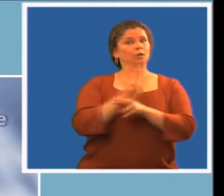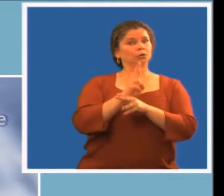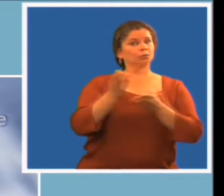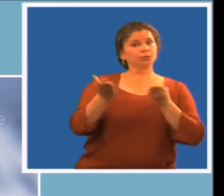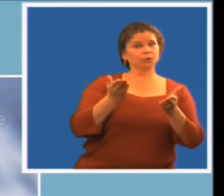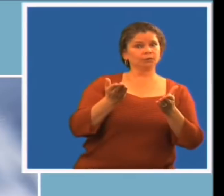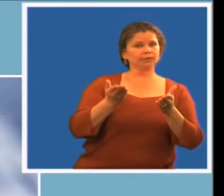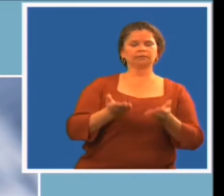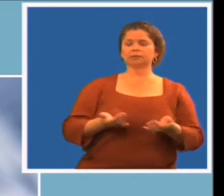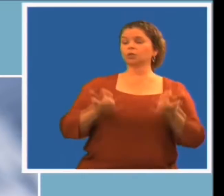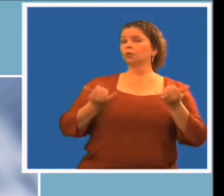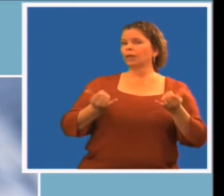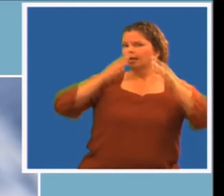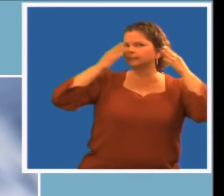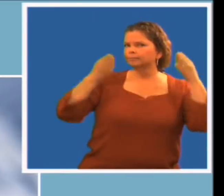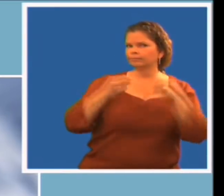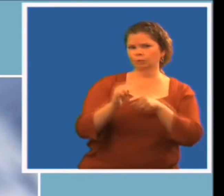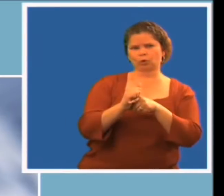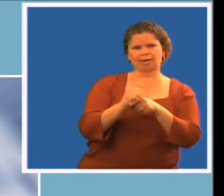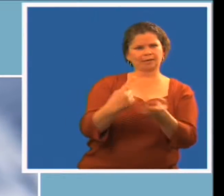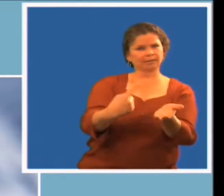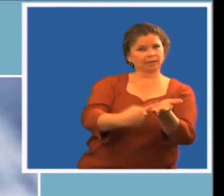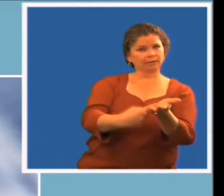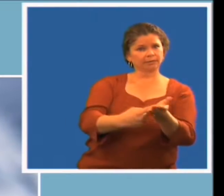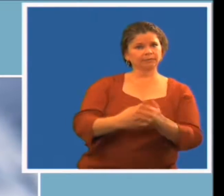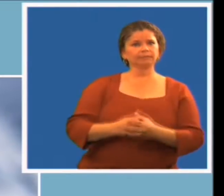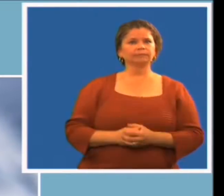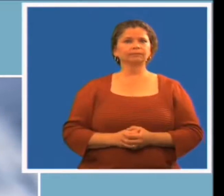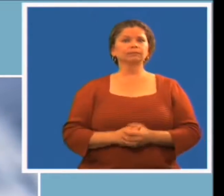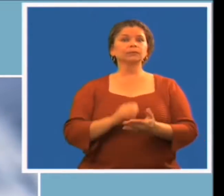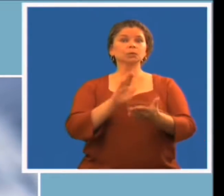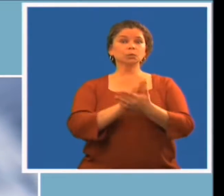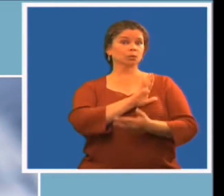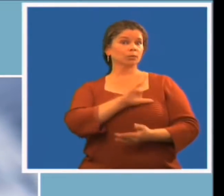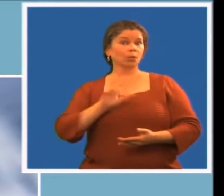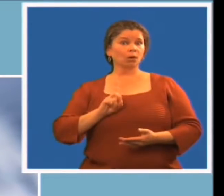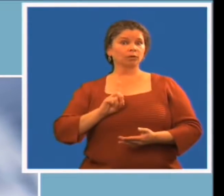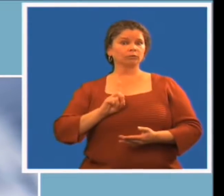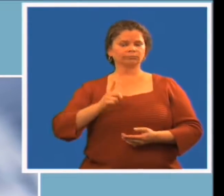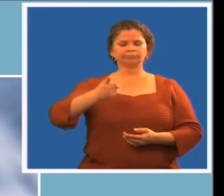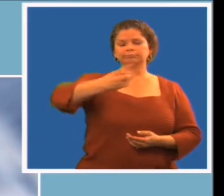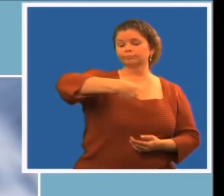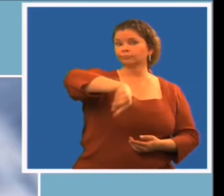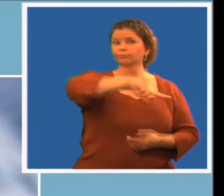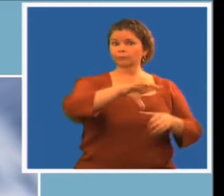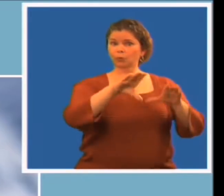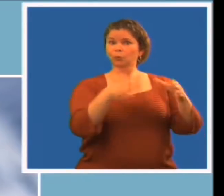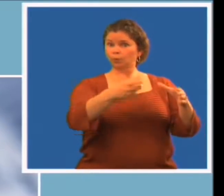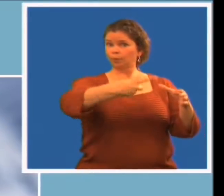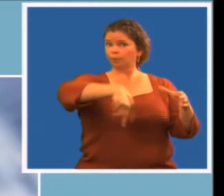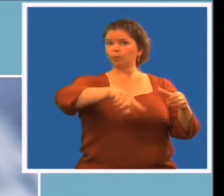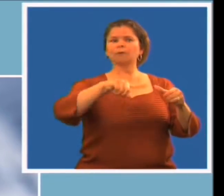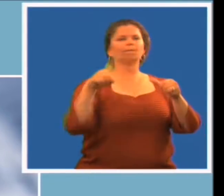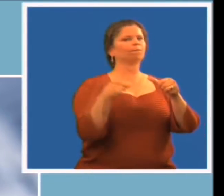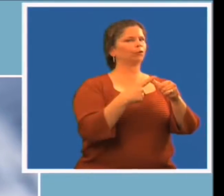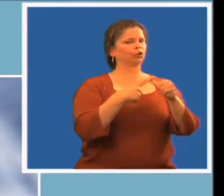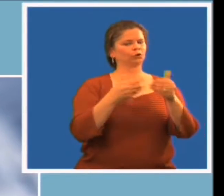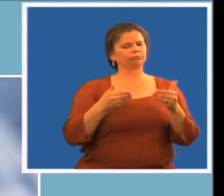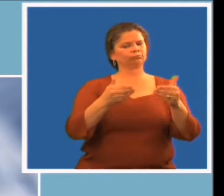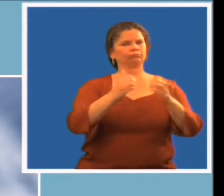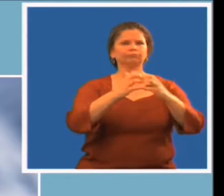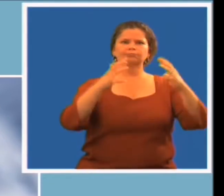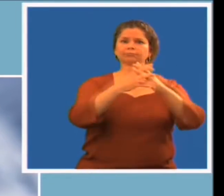2025. The first accessibility standard to come into effect is in the area of customer